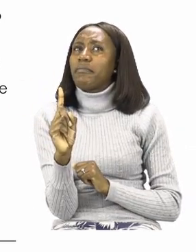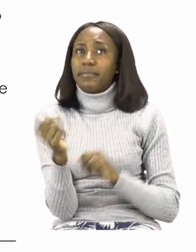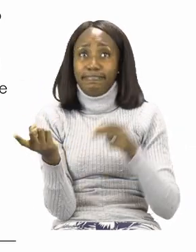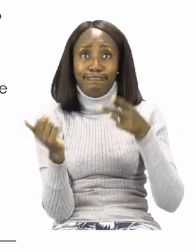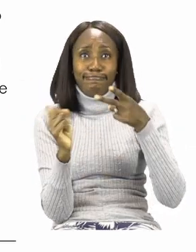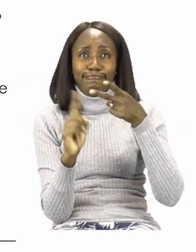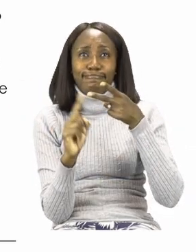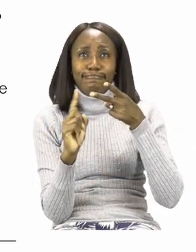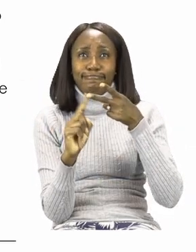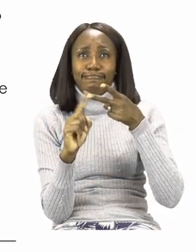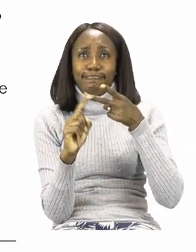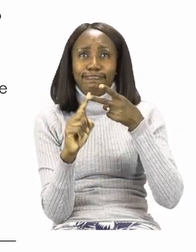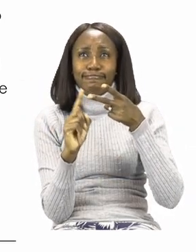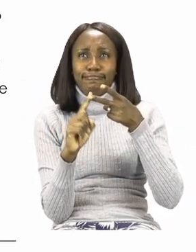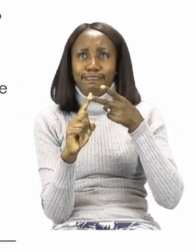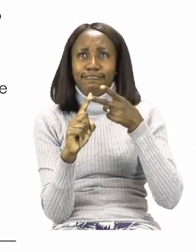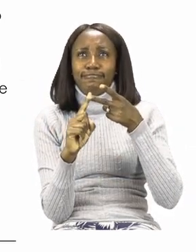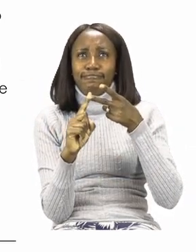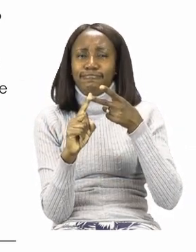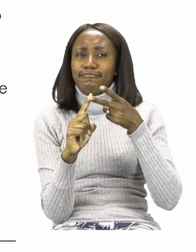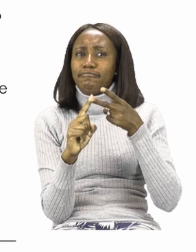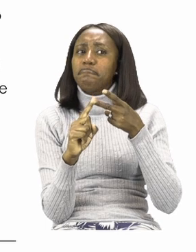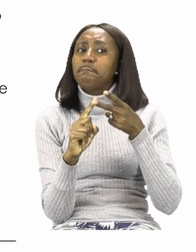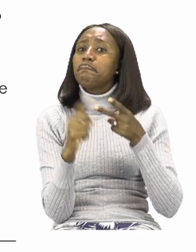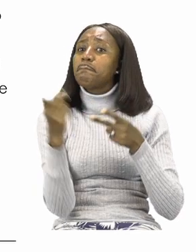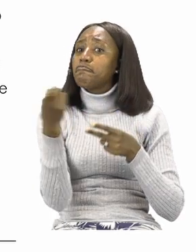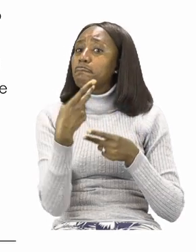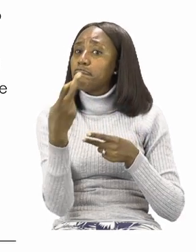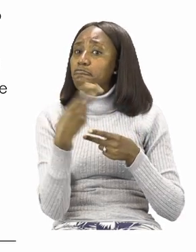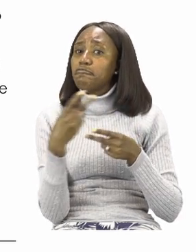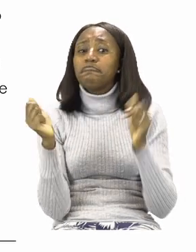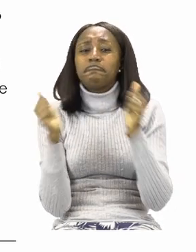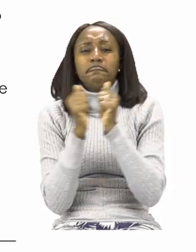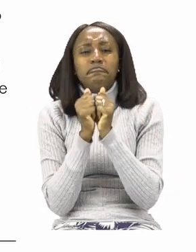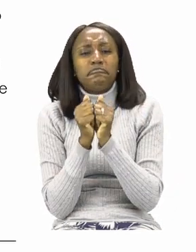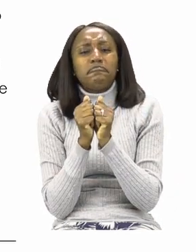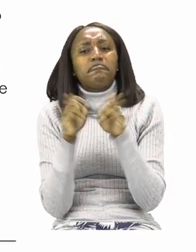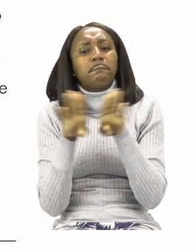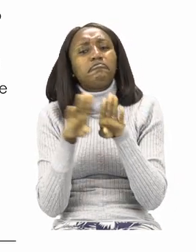Question number 2. What do they do together?